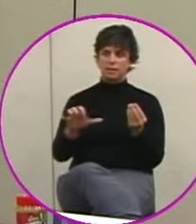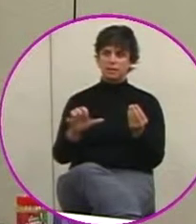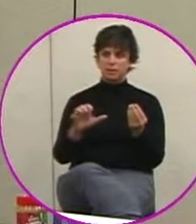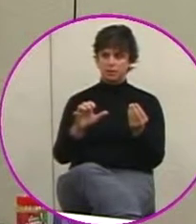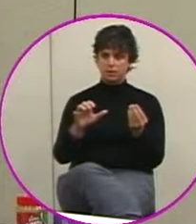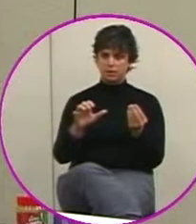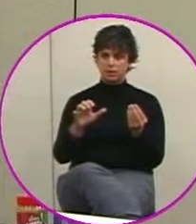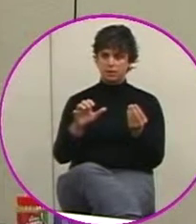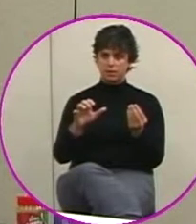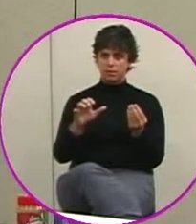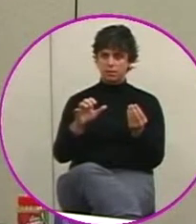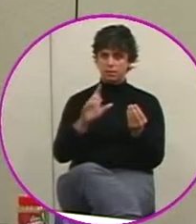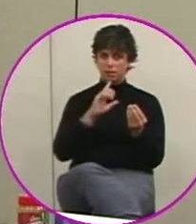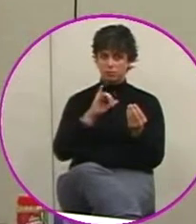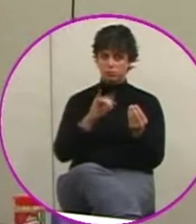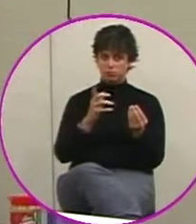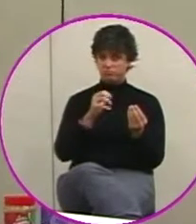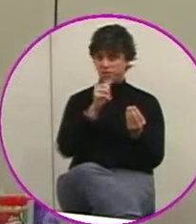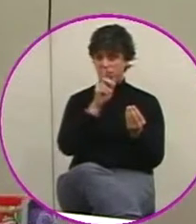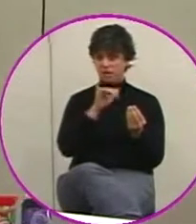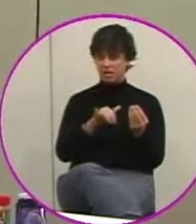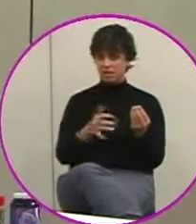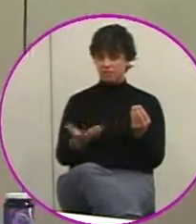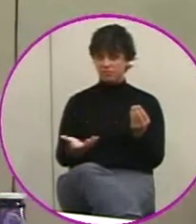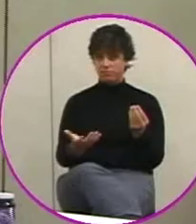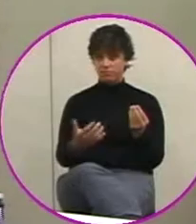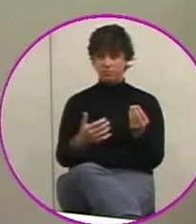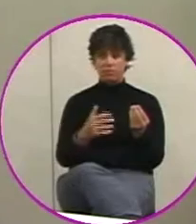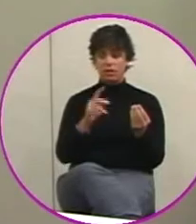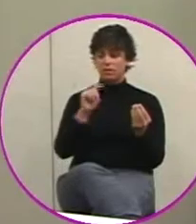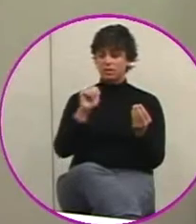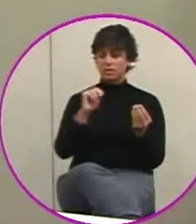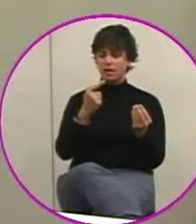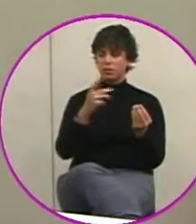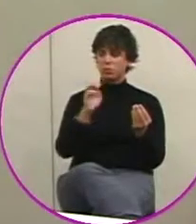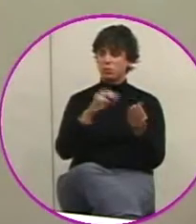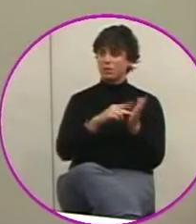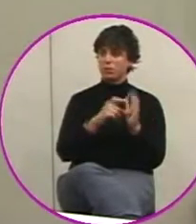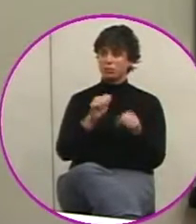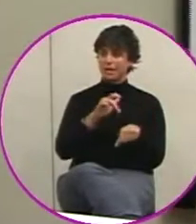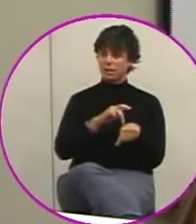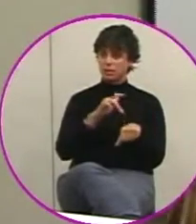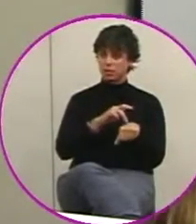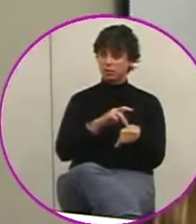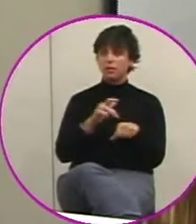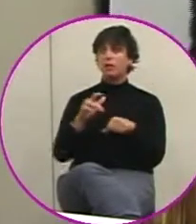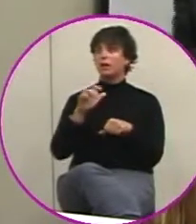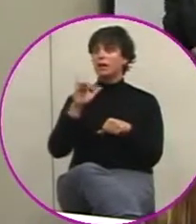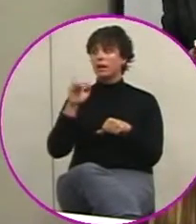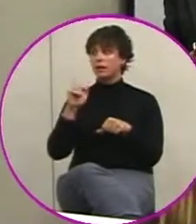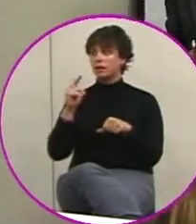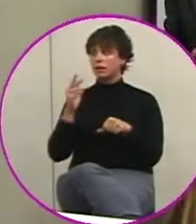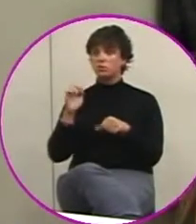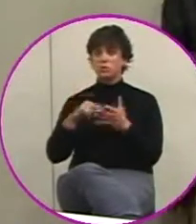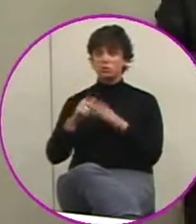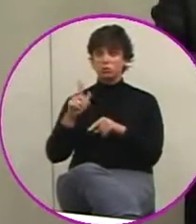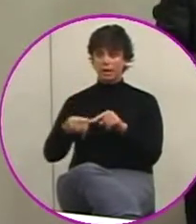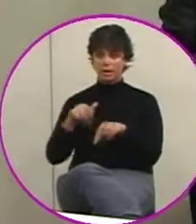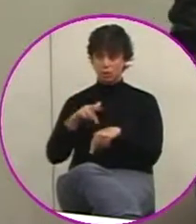answer is not necessarily. Tangible simply means you can touch it. Intangible means you can't touch